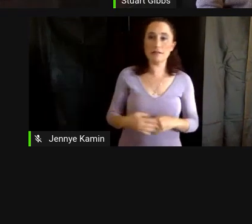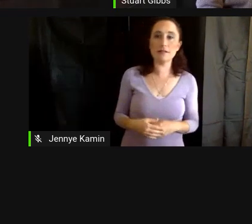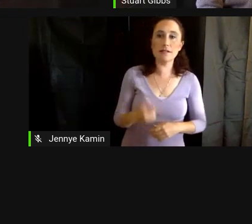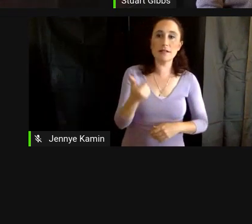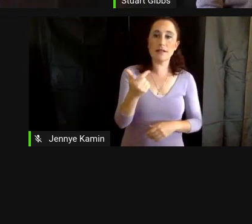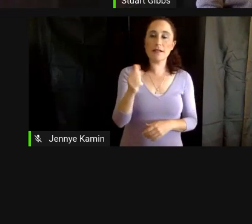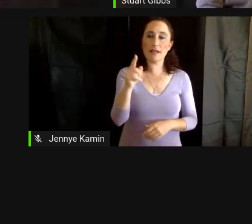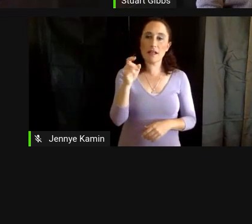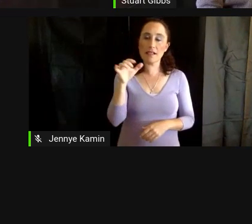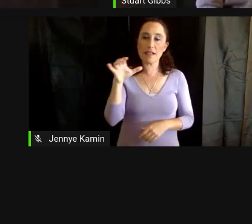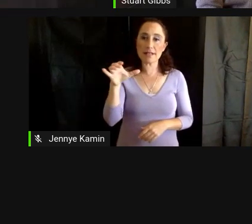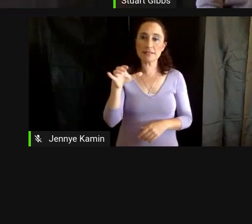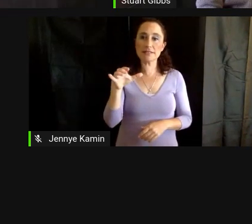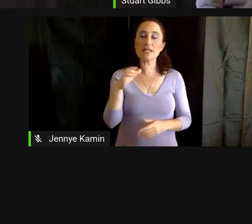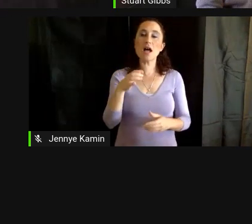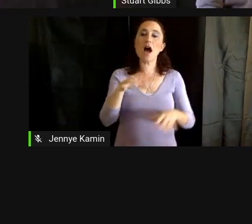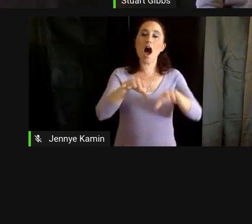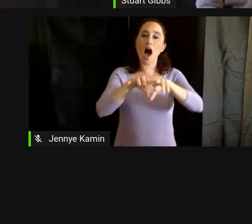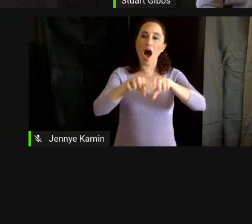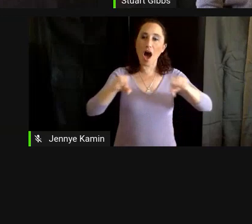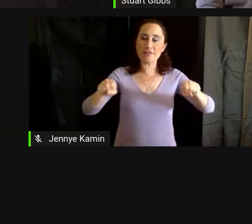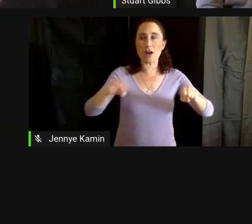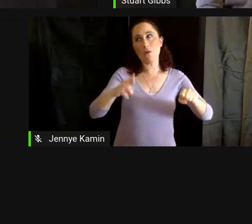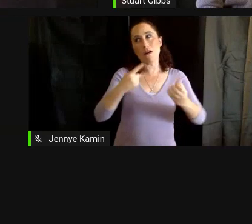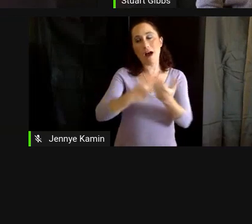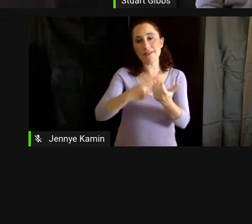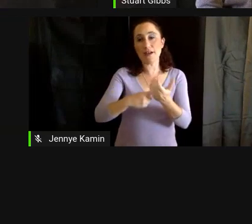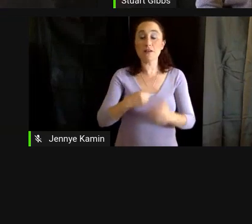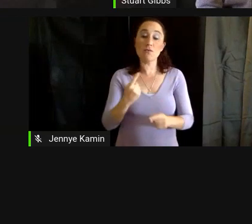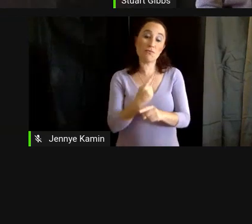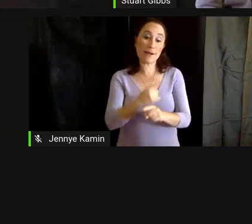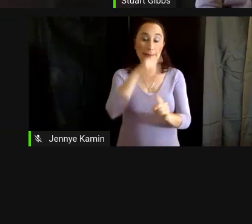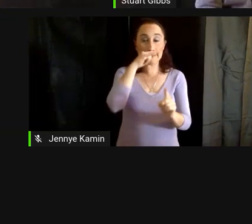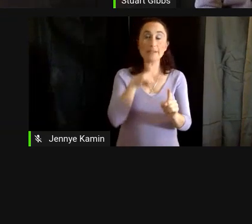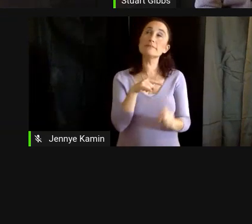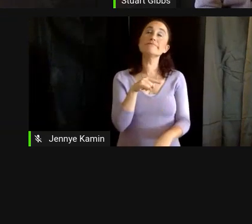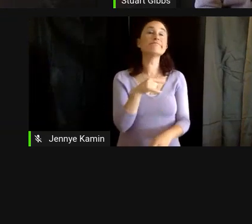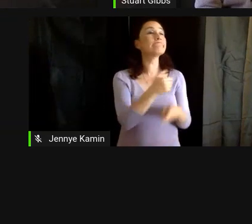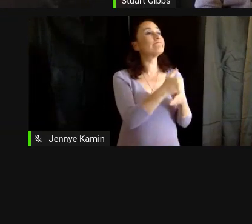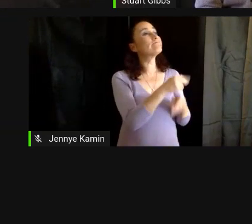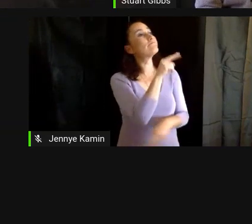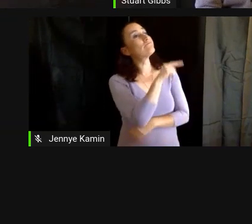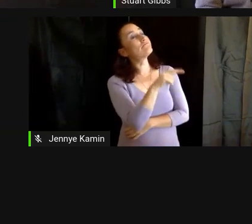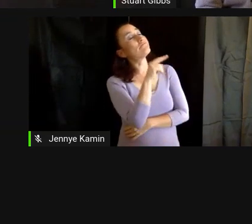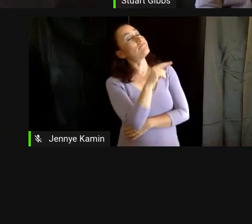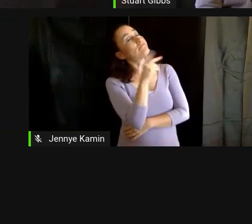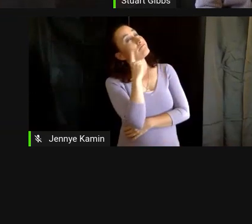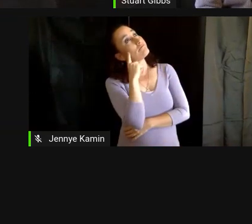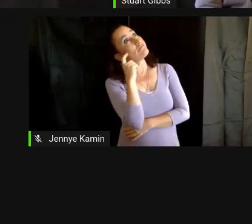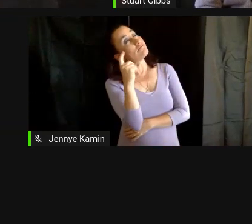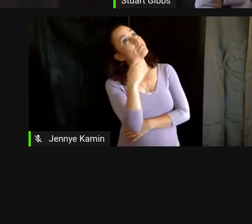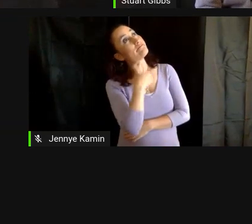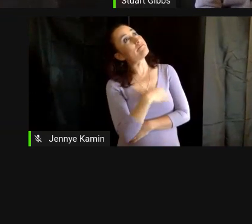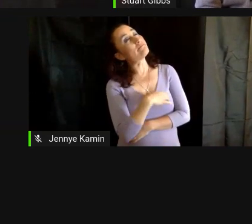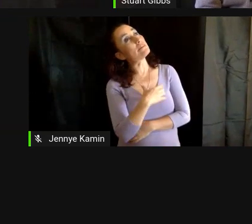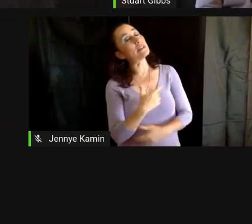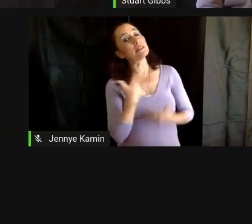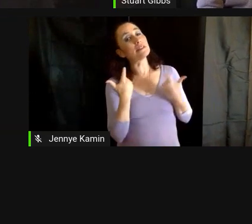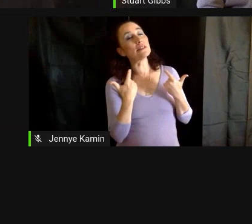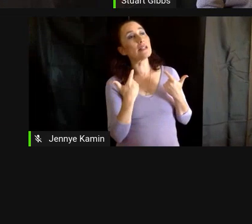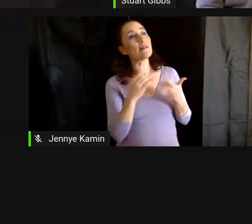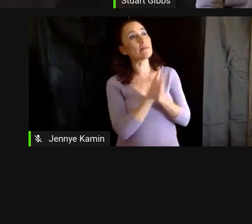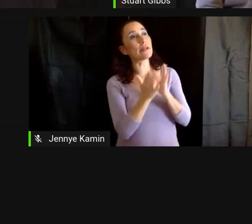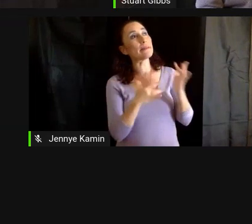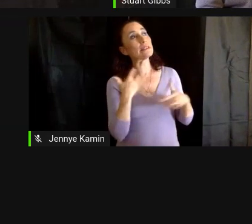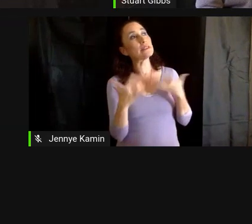the first book of the Hot Dog series. Regular kid is staring out the window, sort of daydreaming, wishing that his life is more exciting.